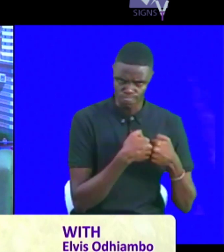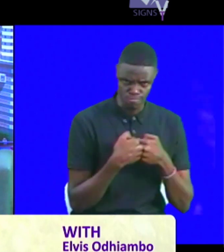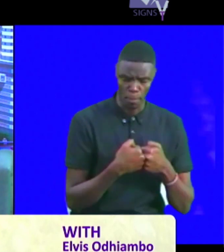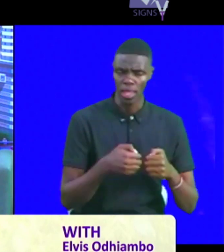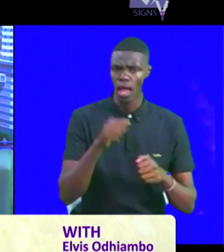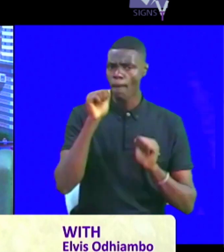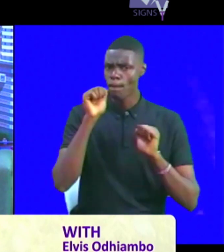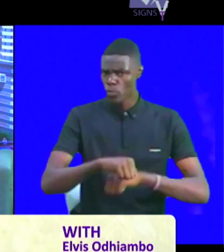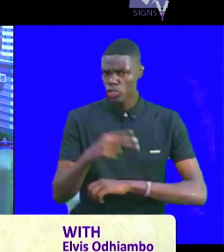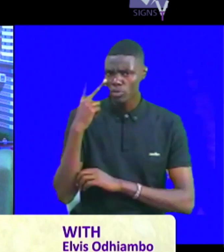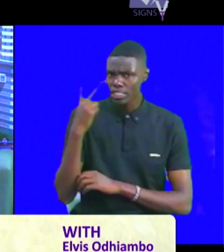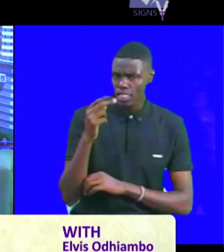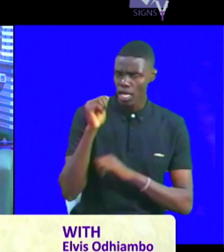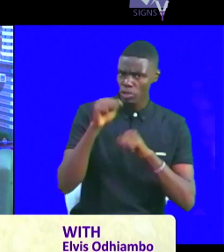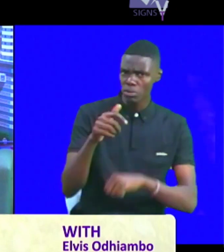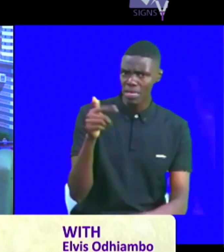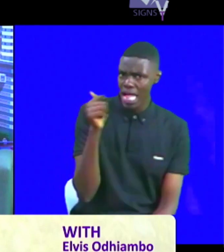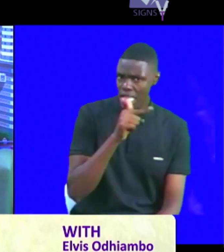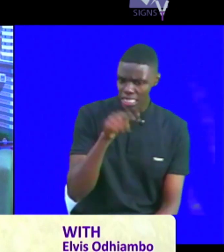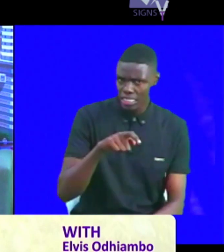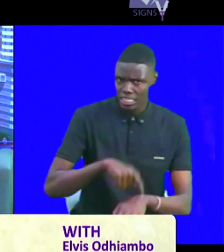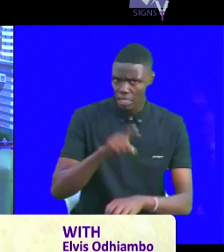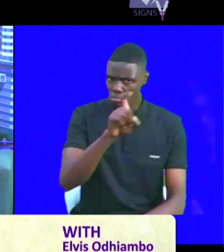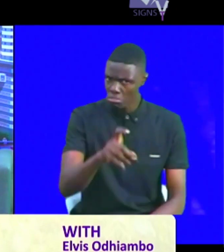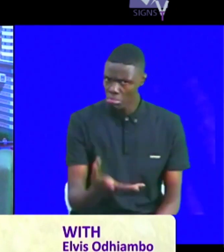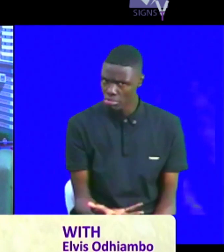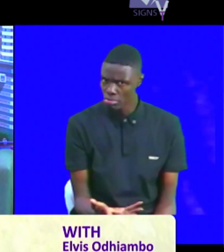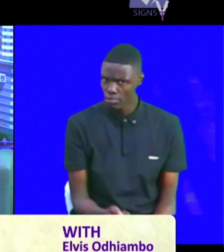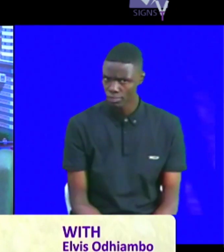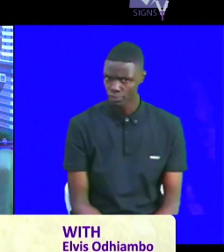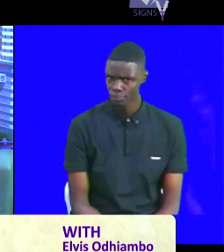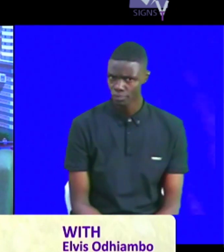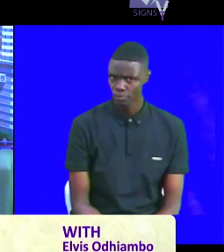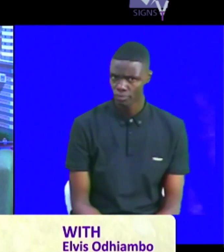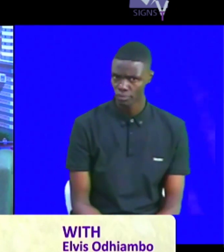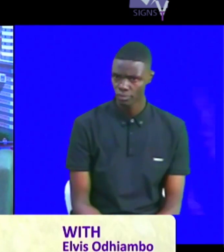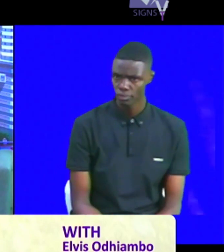walikazana. Don't you think they can be a proper threat this time round?